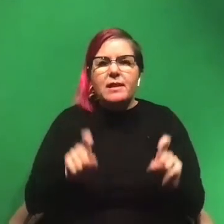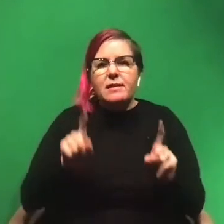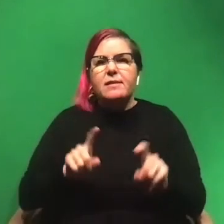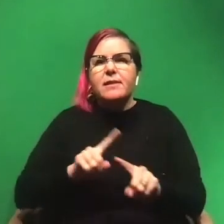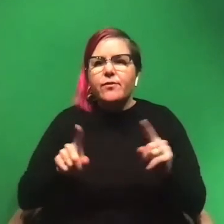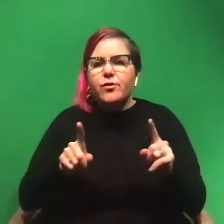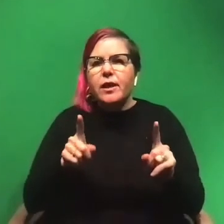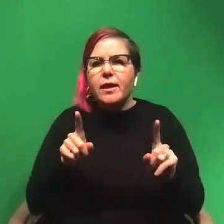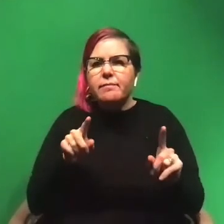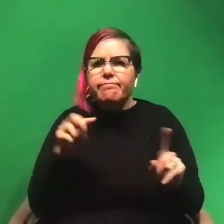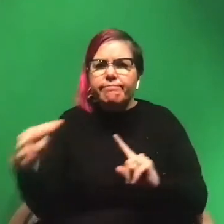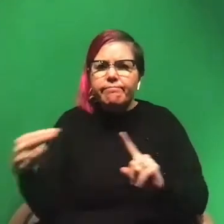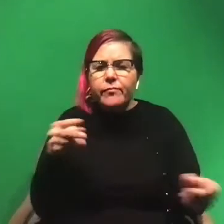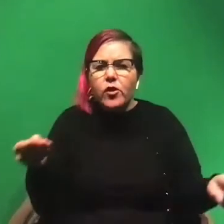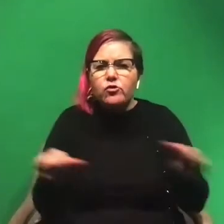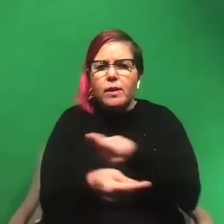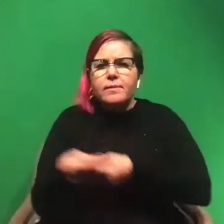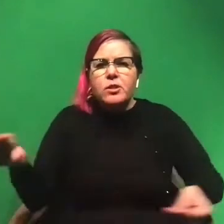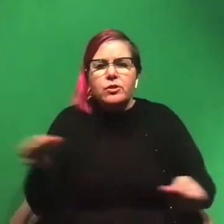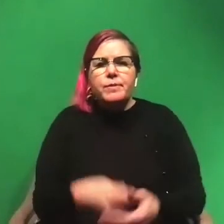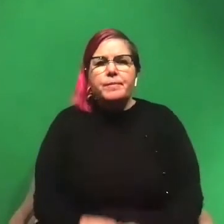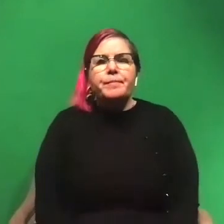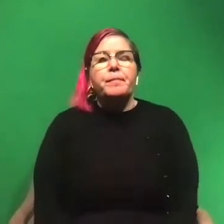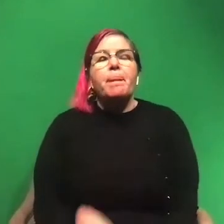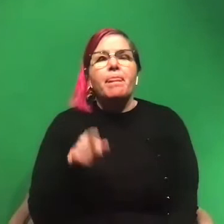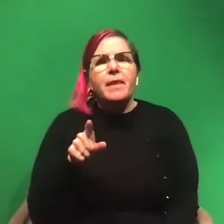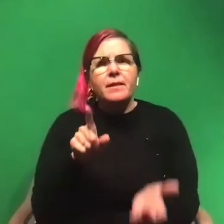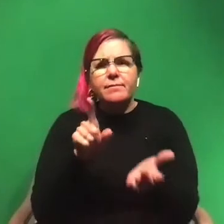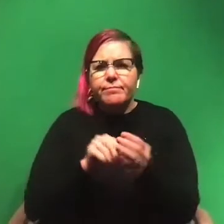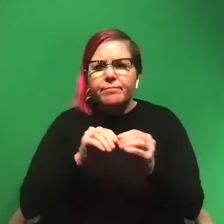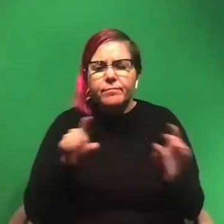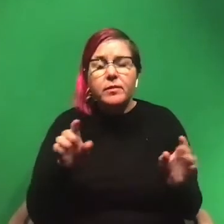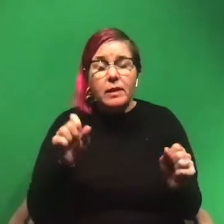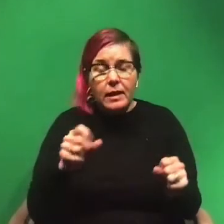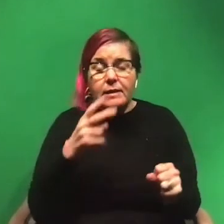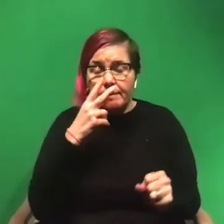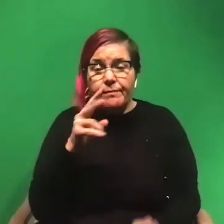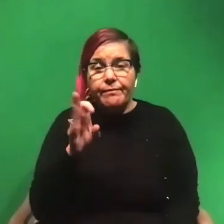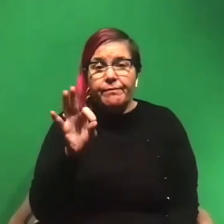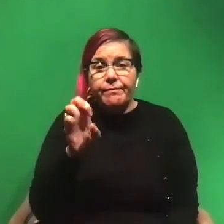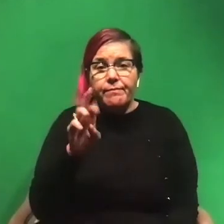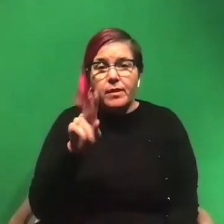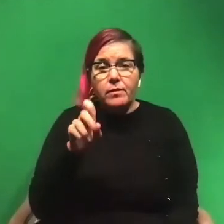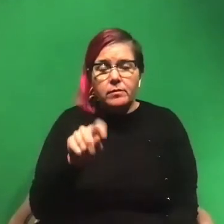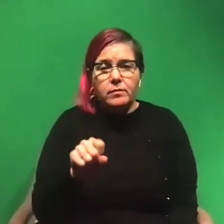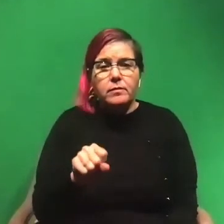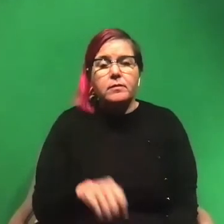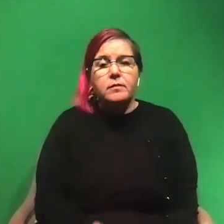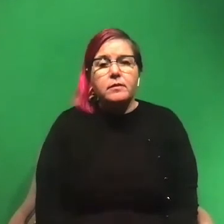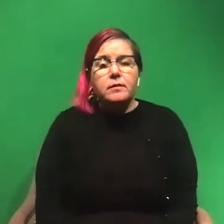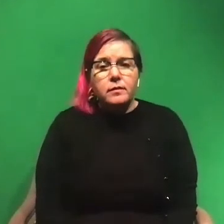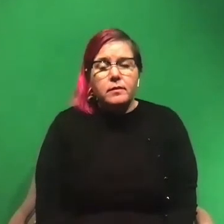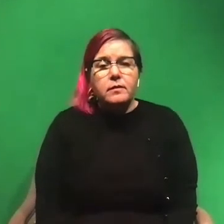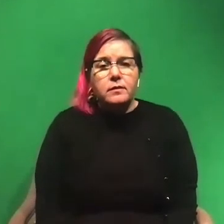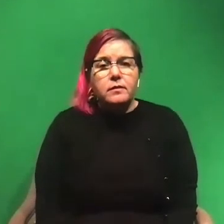transmission. So this paper did see it in ferrets, you can have that. But surprisingly,